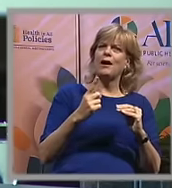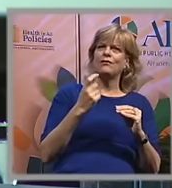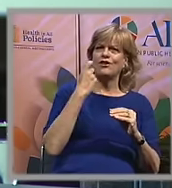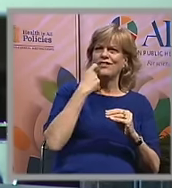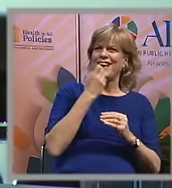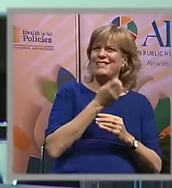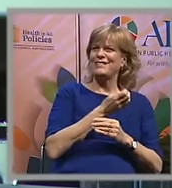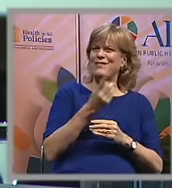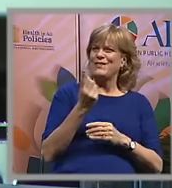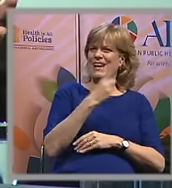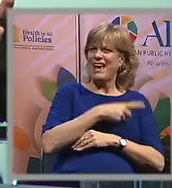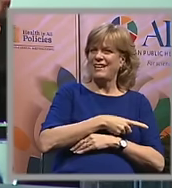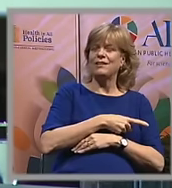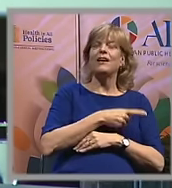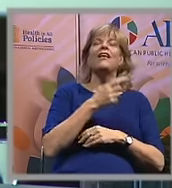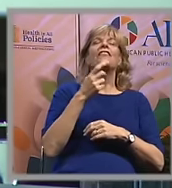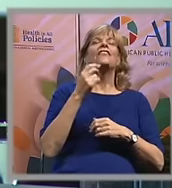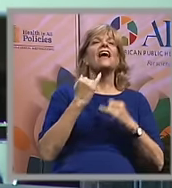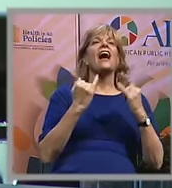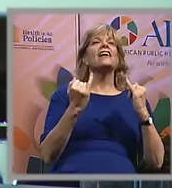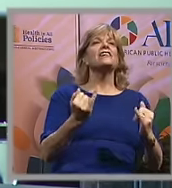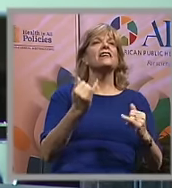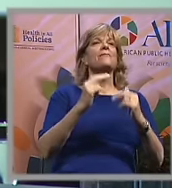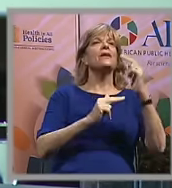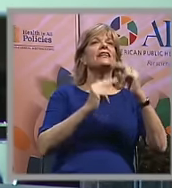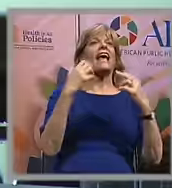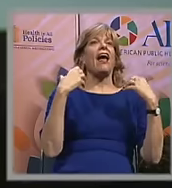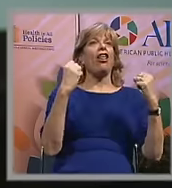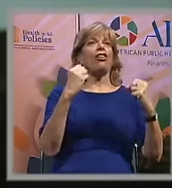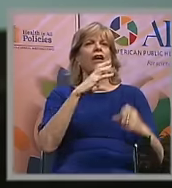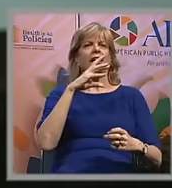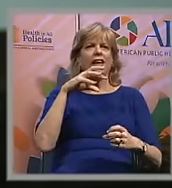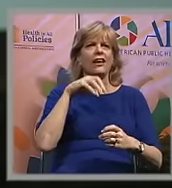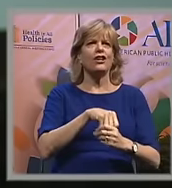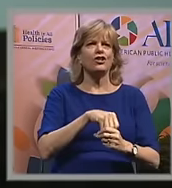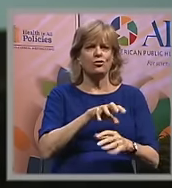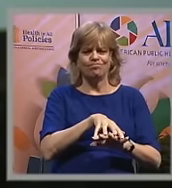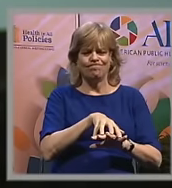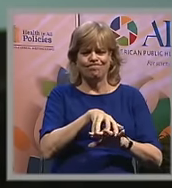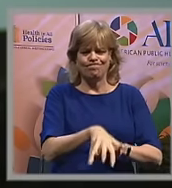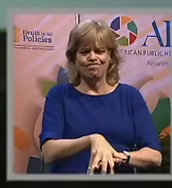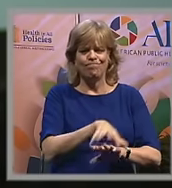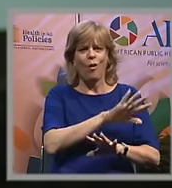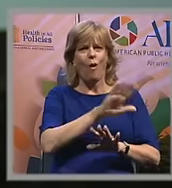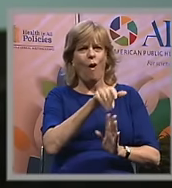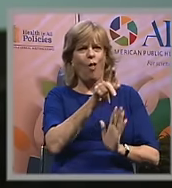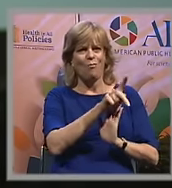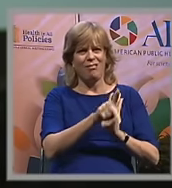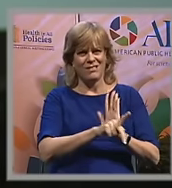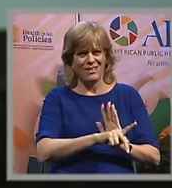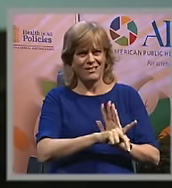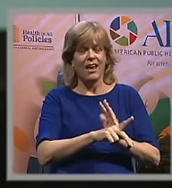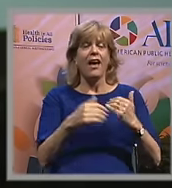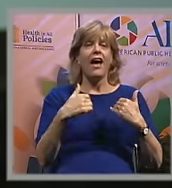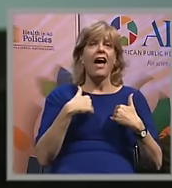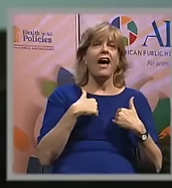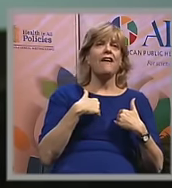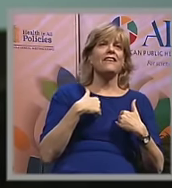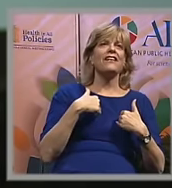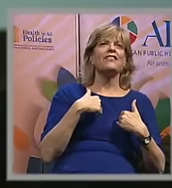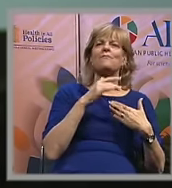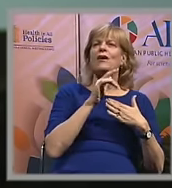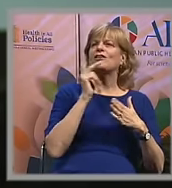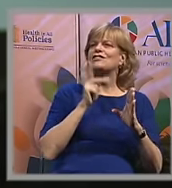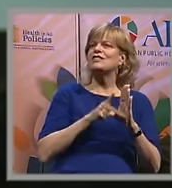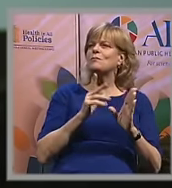days, which is the idea of building health into all our policies. True. And having the participation of leaders like Secretary Castro